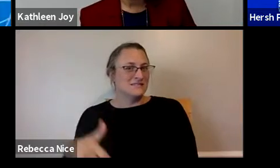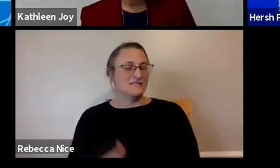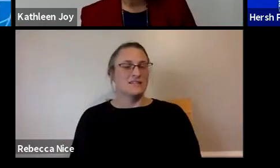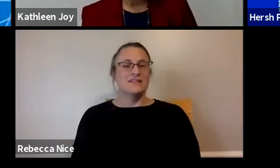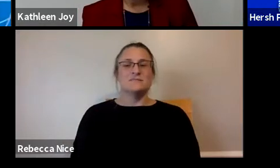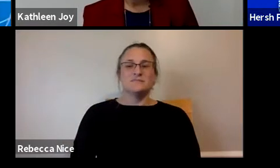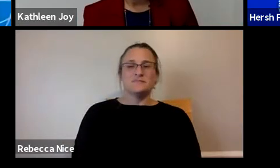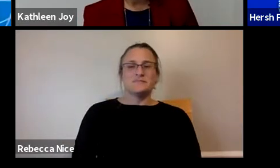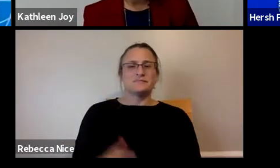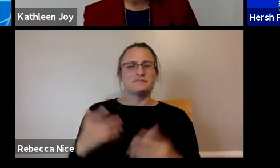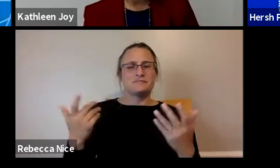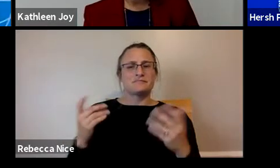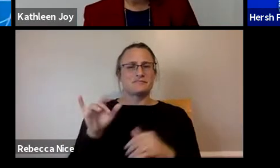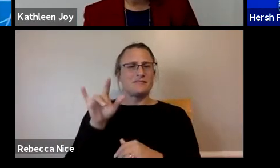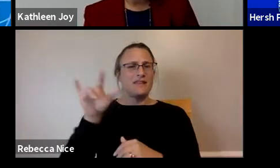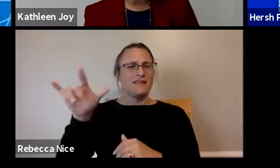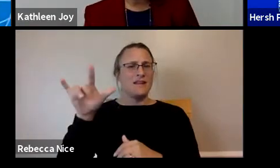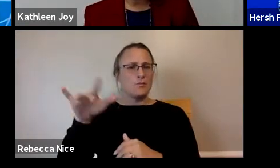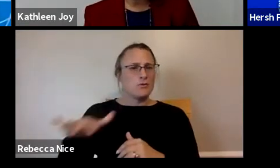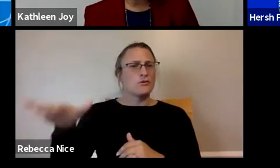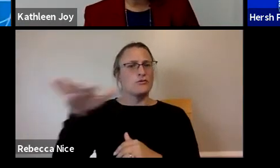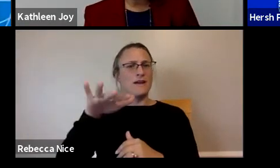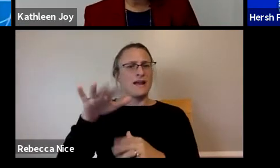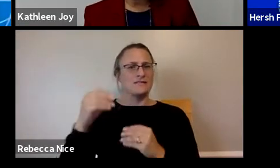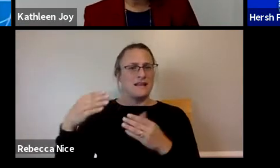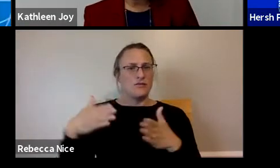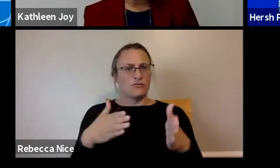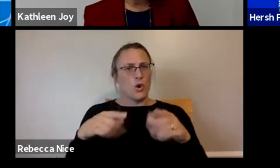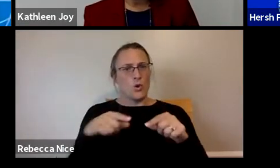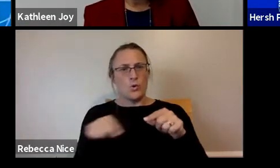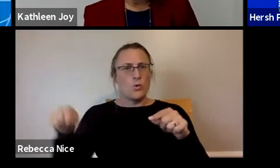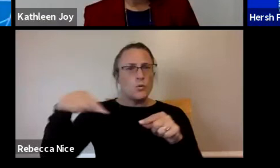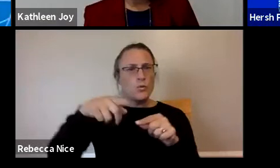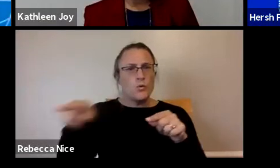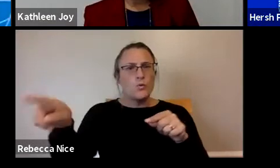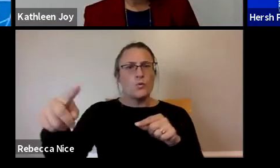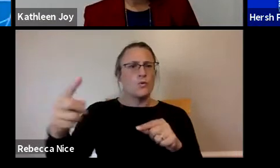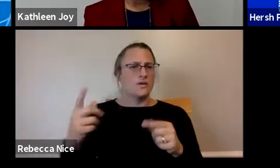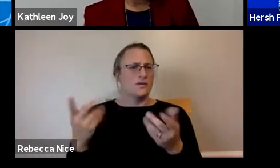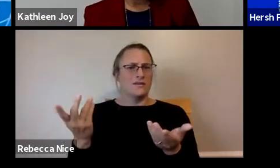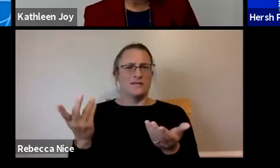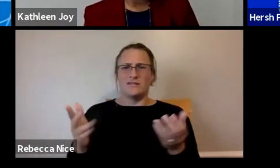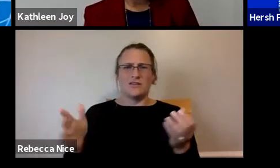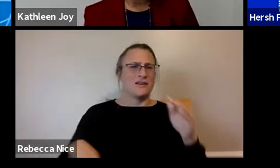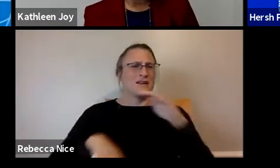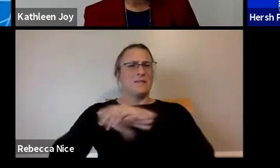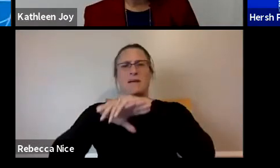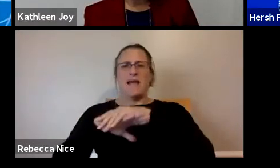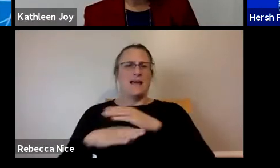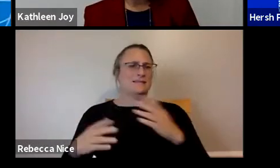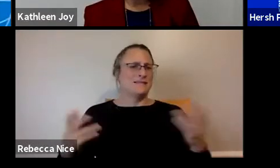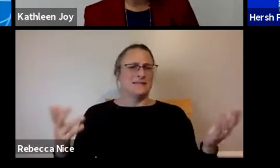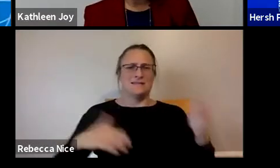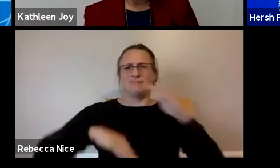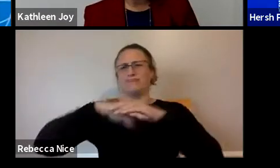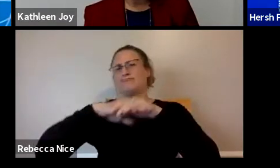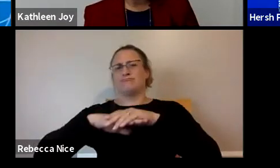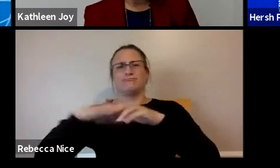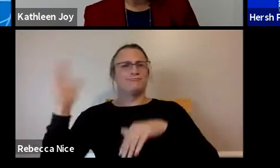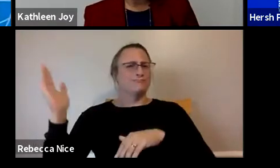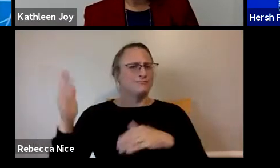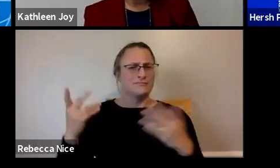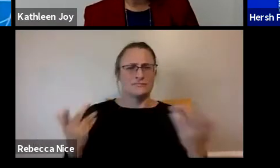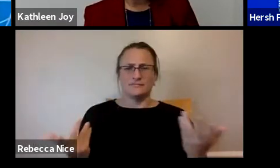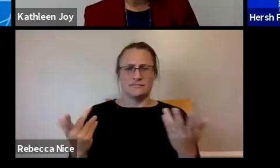The airport grounds and the roadways around it are easily at capacity. We're being offered a